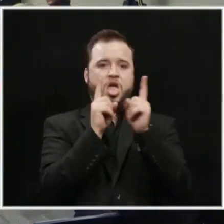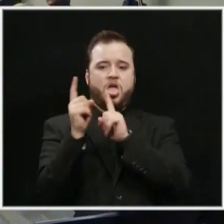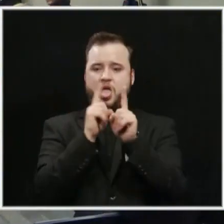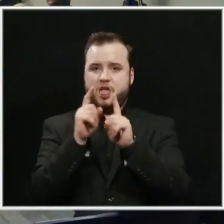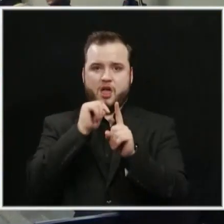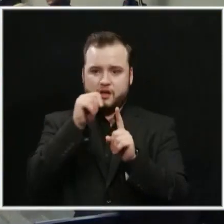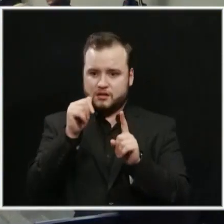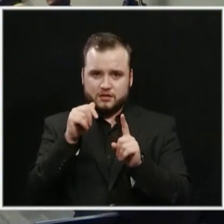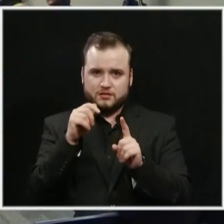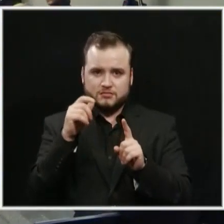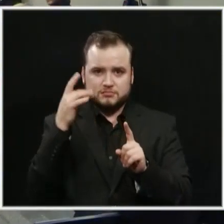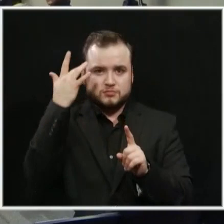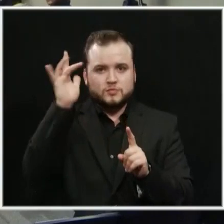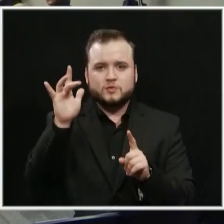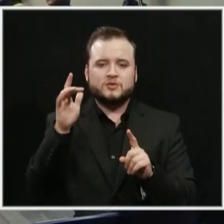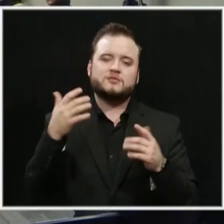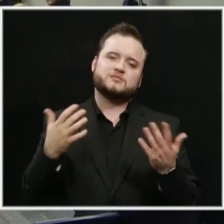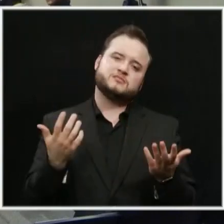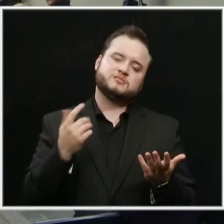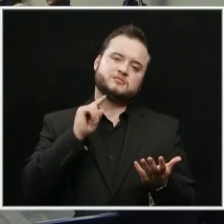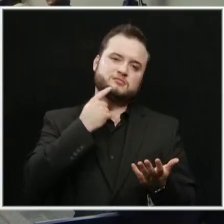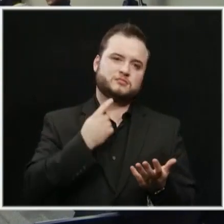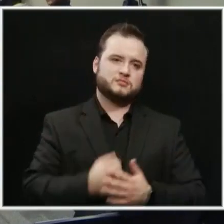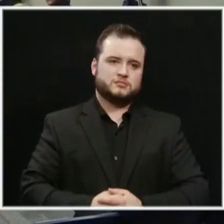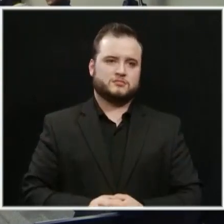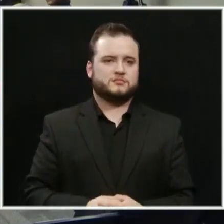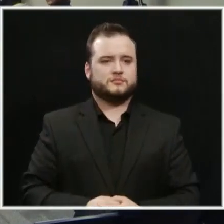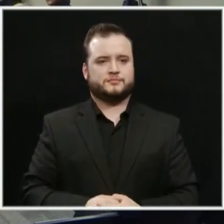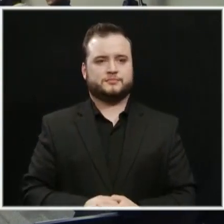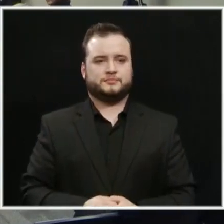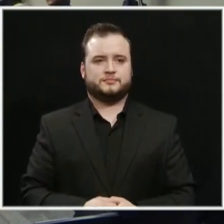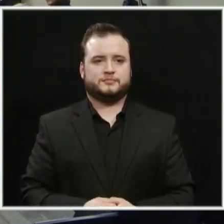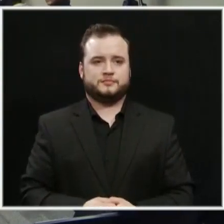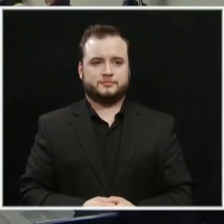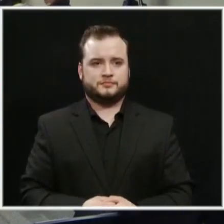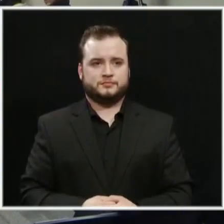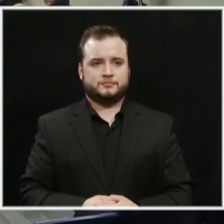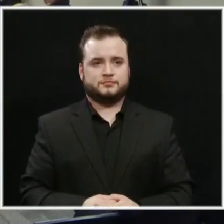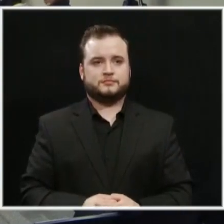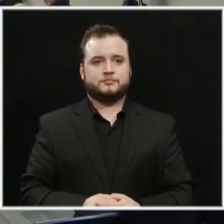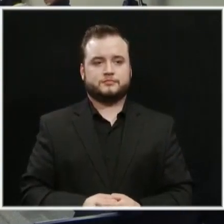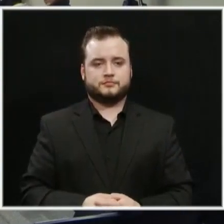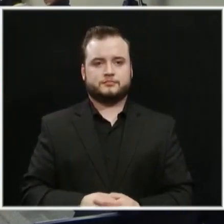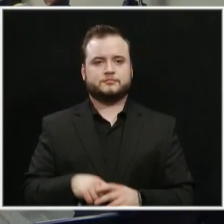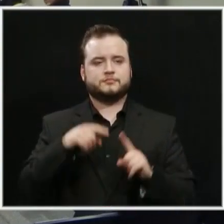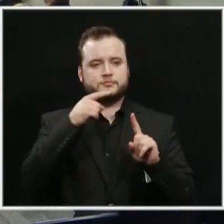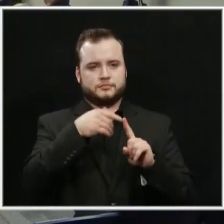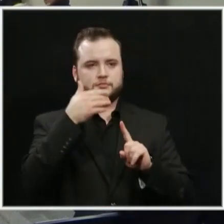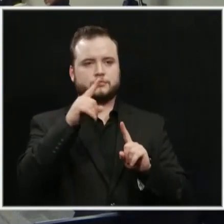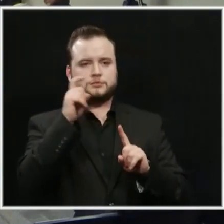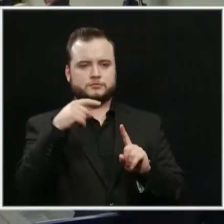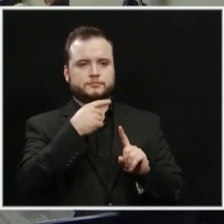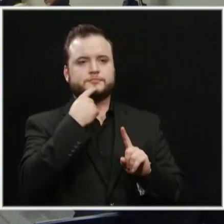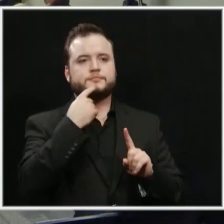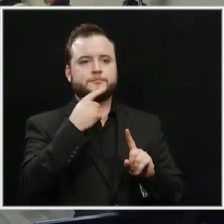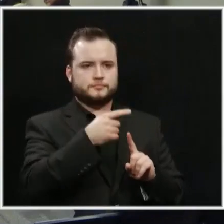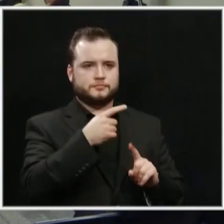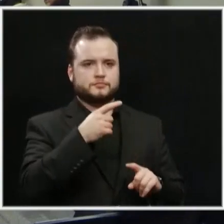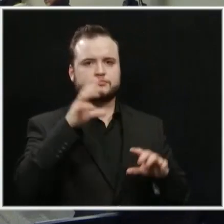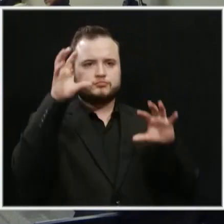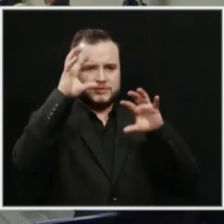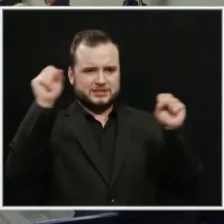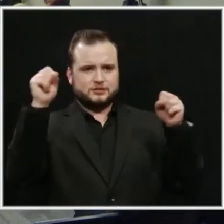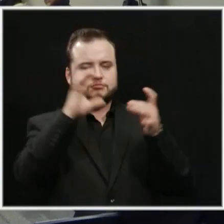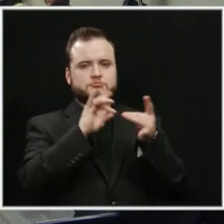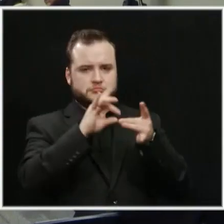of reopening businesses across the country and said he hopes states can start entering into those phases one at a time.